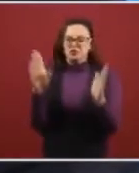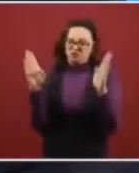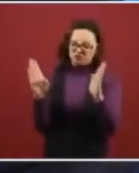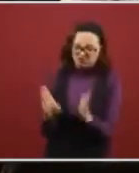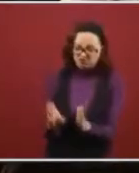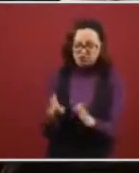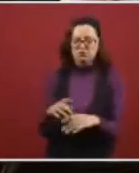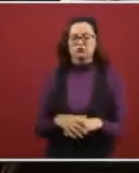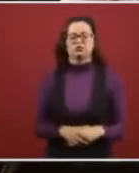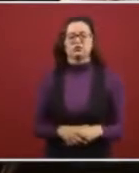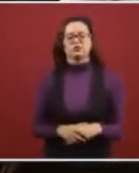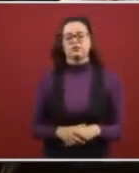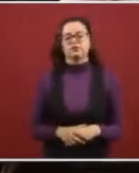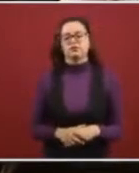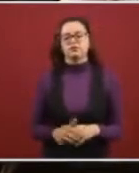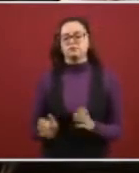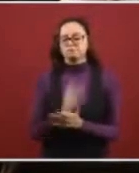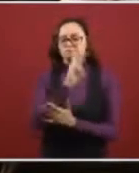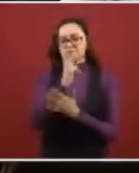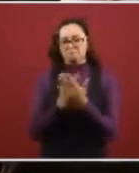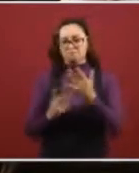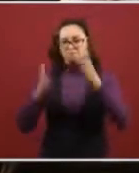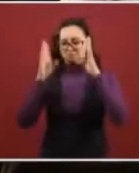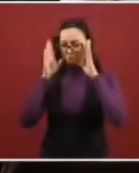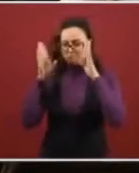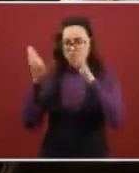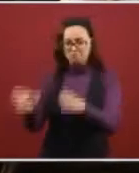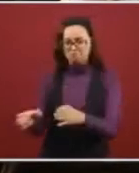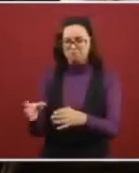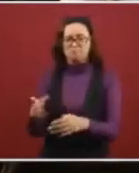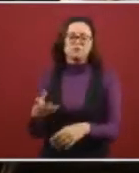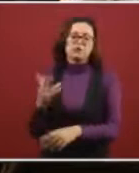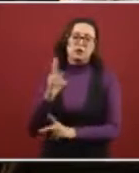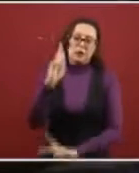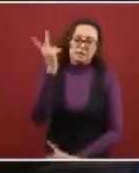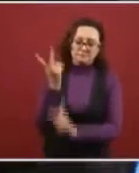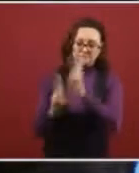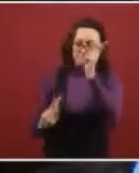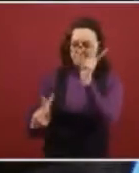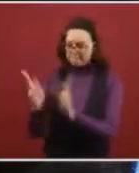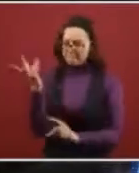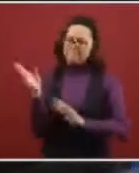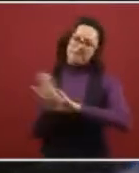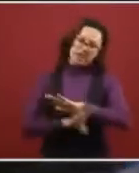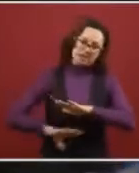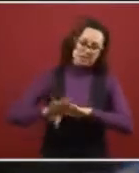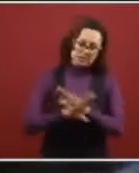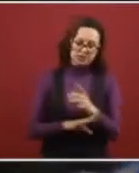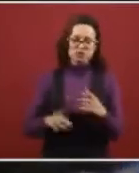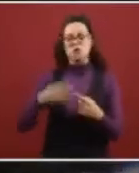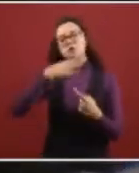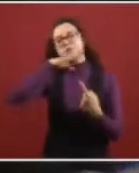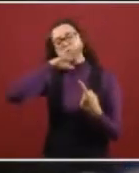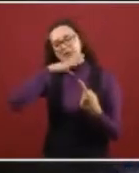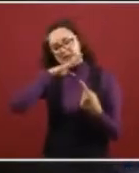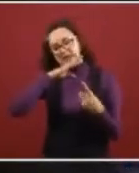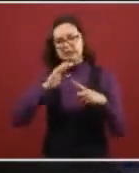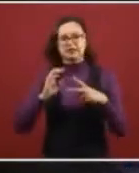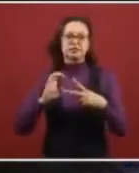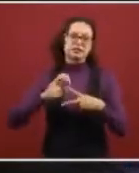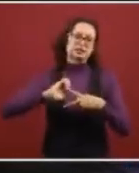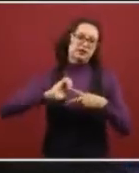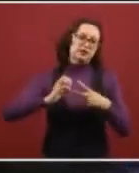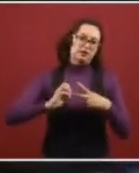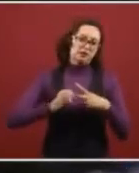programa. So for these guys, they designed this program. Esto es maíz, frijol y arroz. en todas